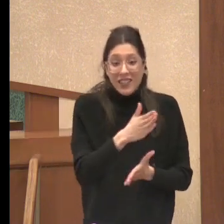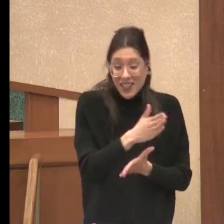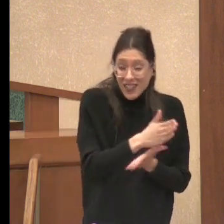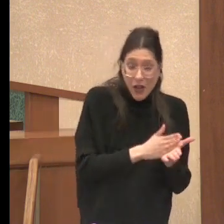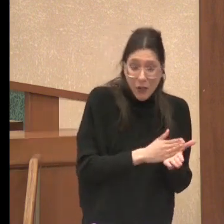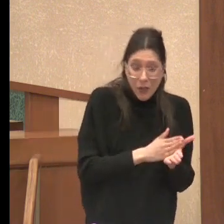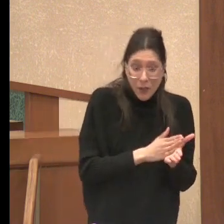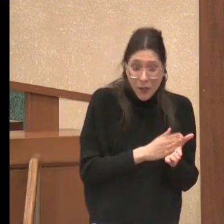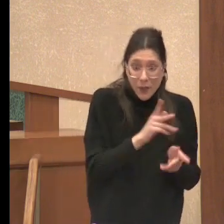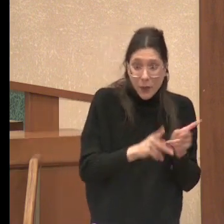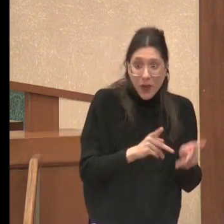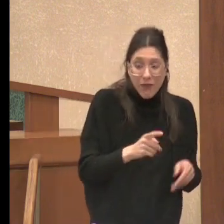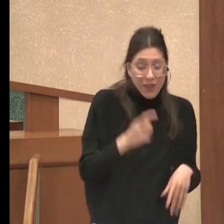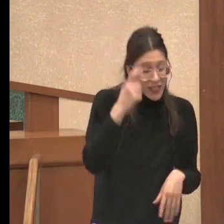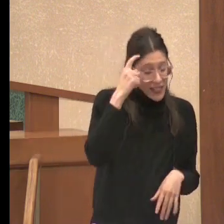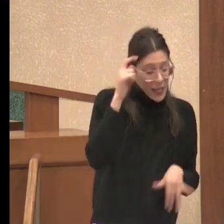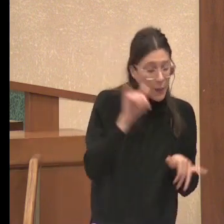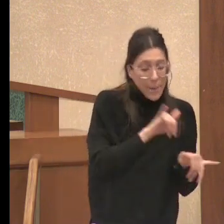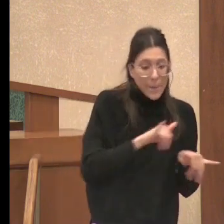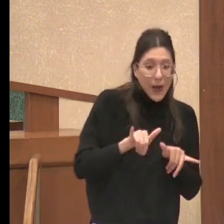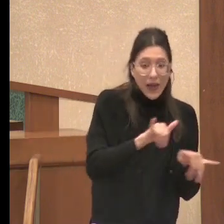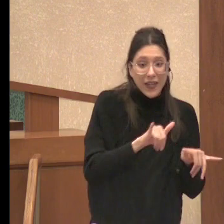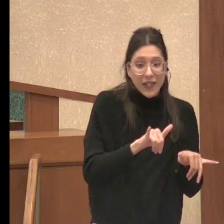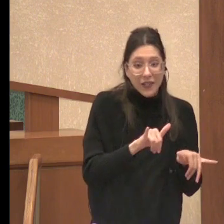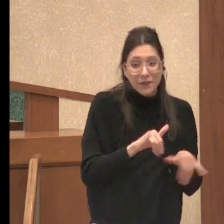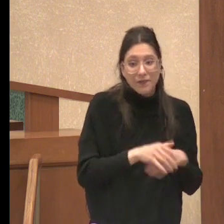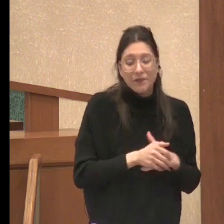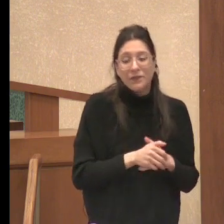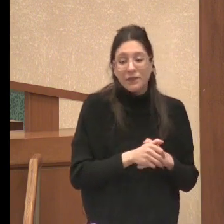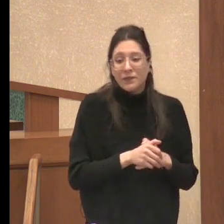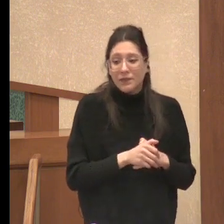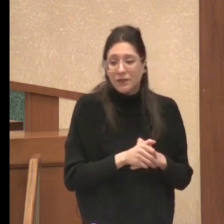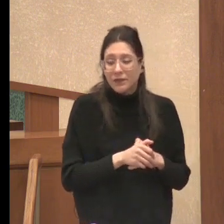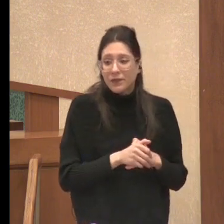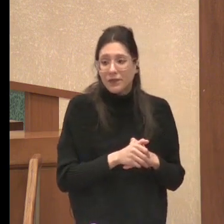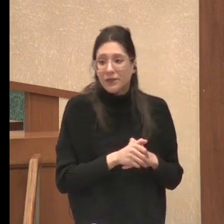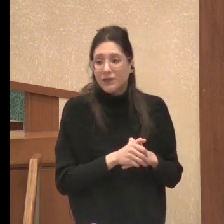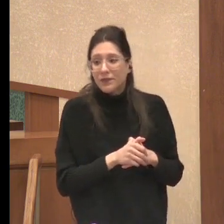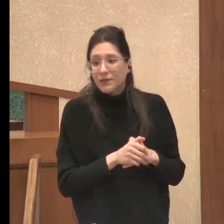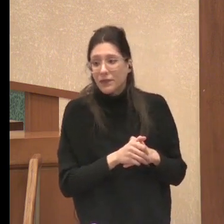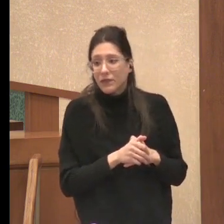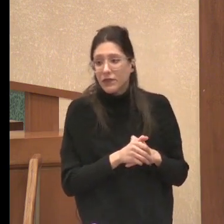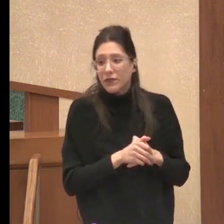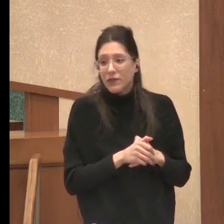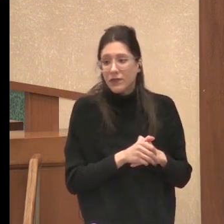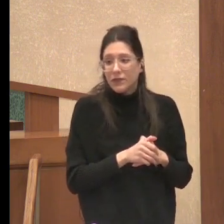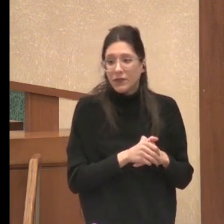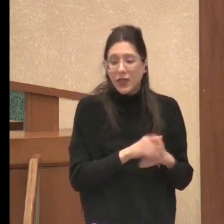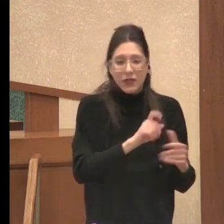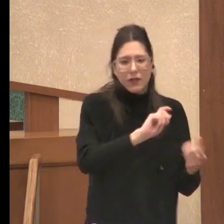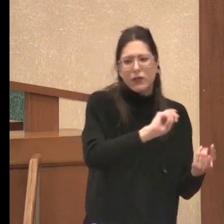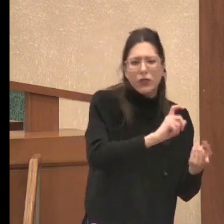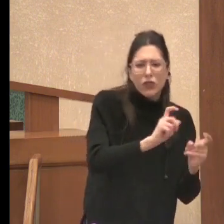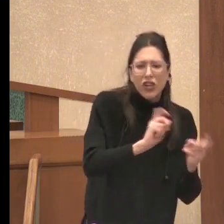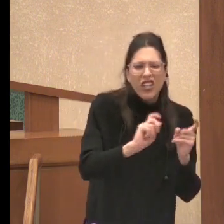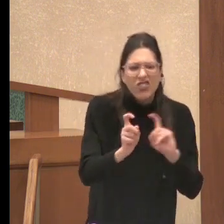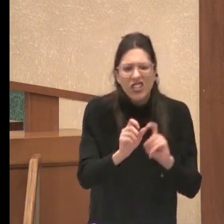of Christ is being an instrument of large systemic change in